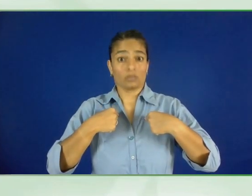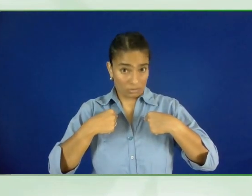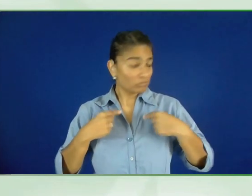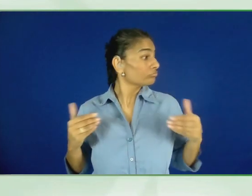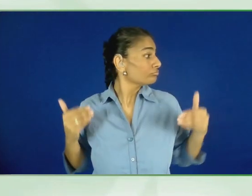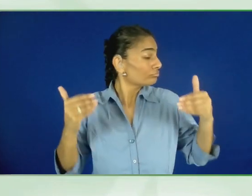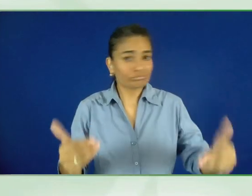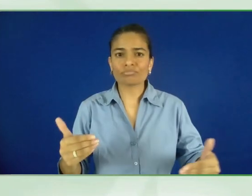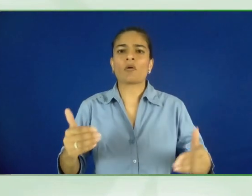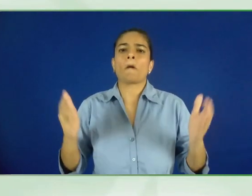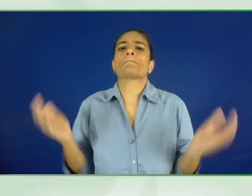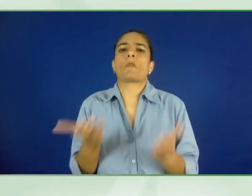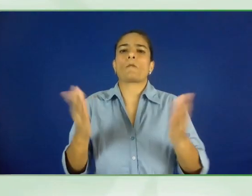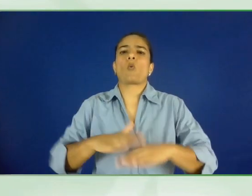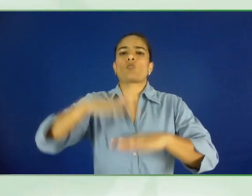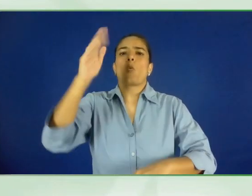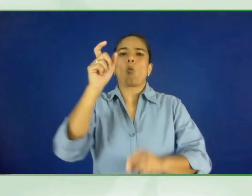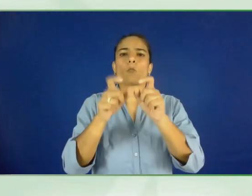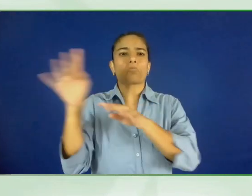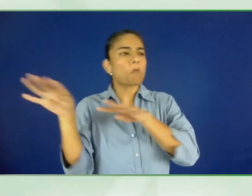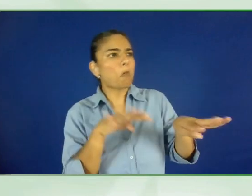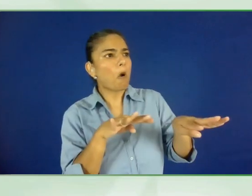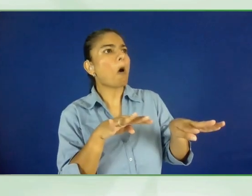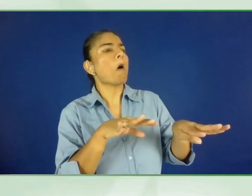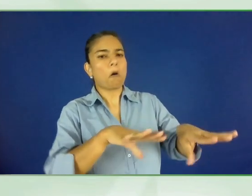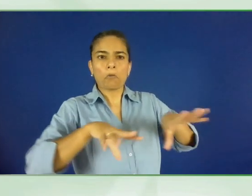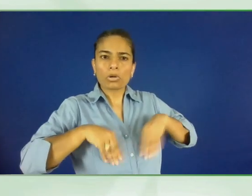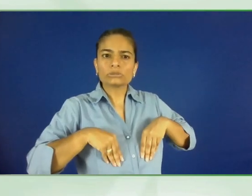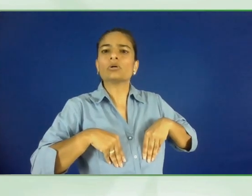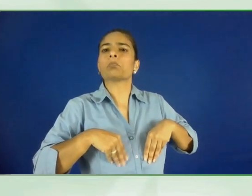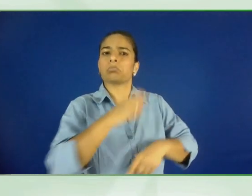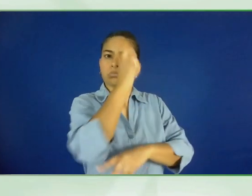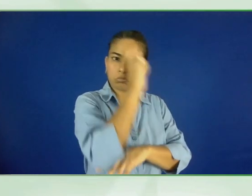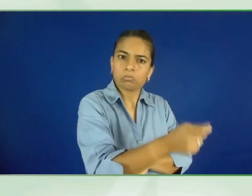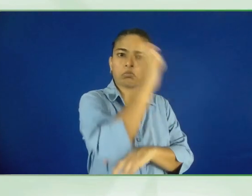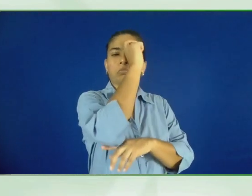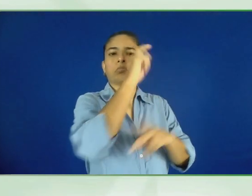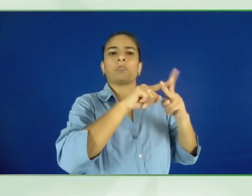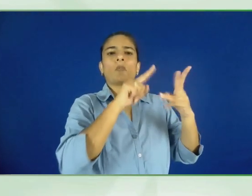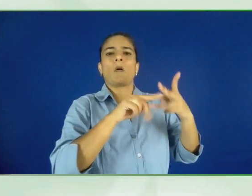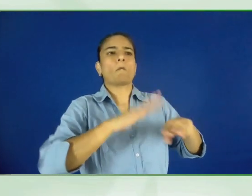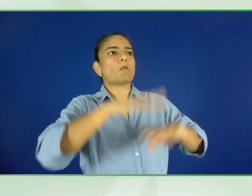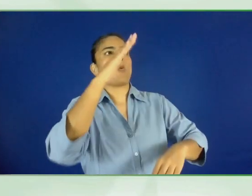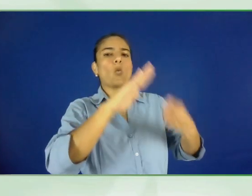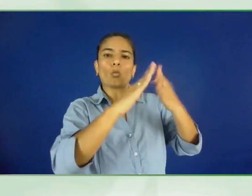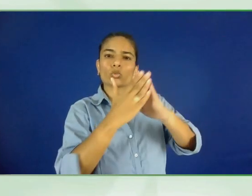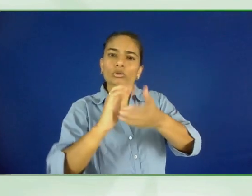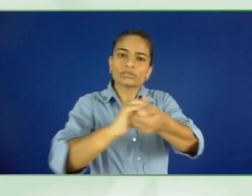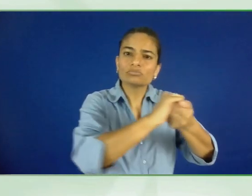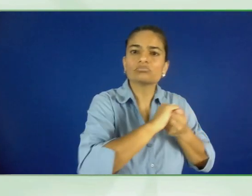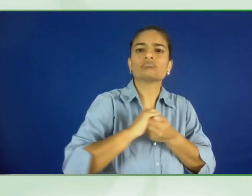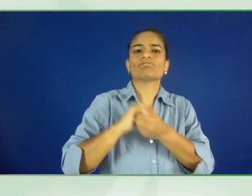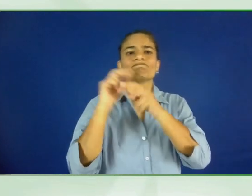society, but it also promotes a chance for communities to change their ways they see persons with disabilities